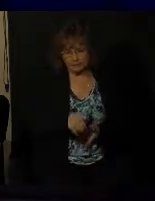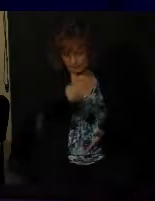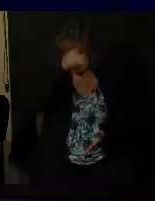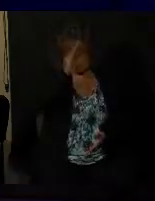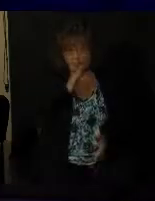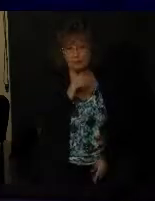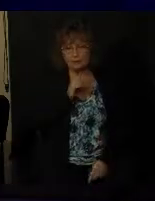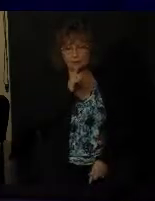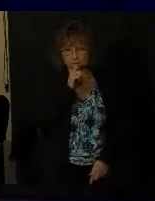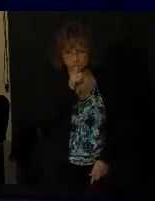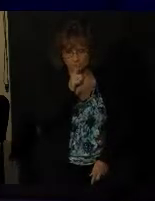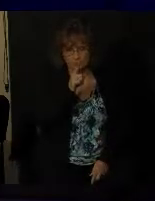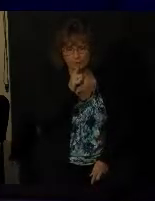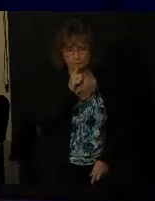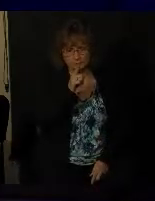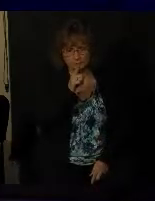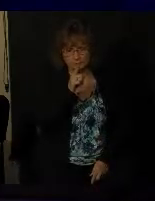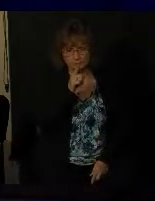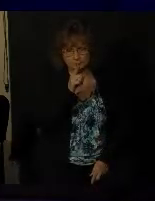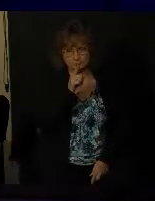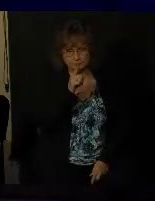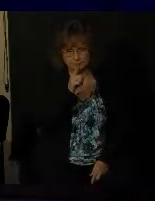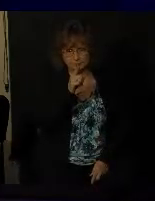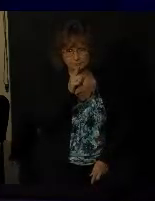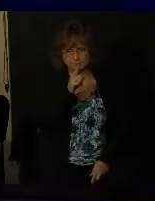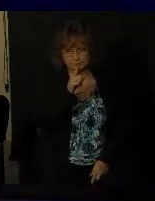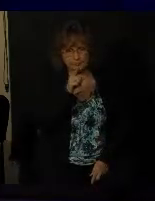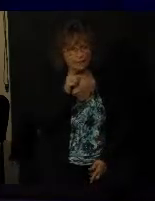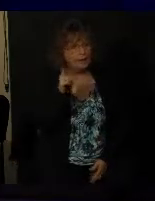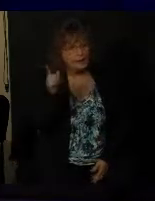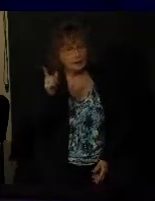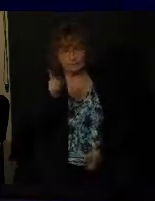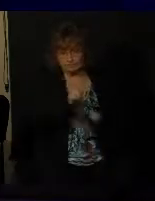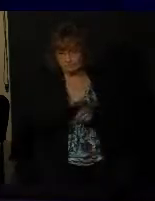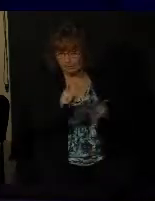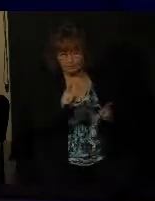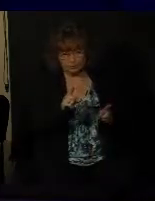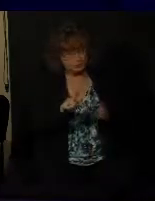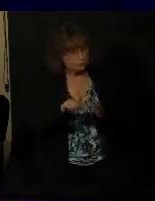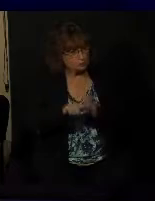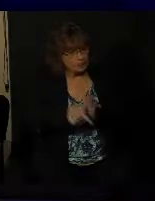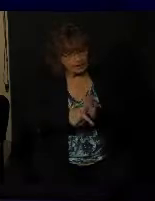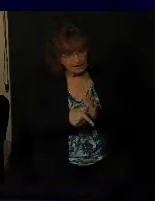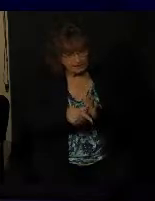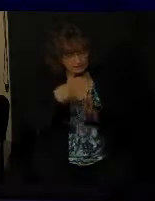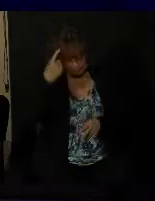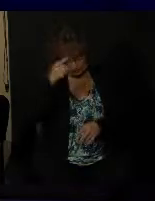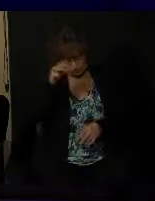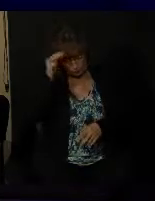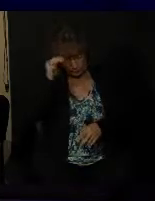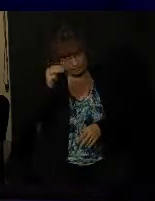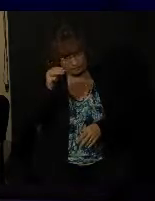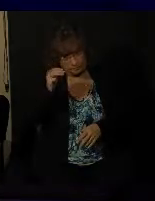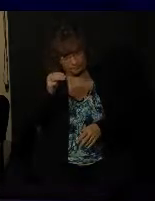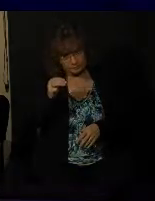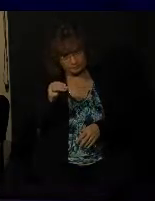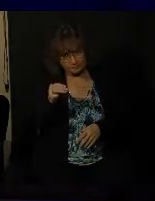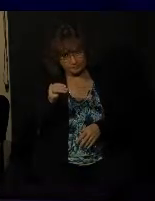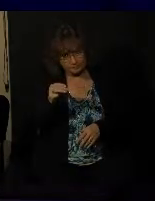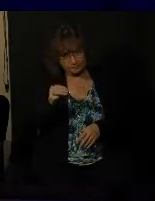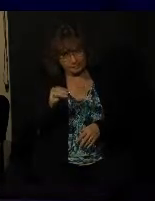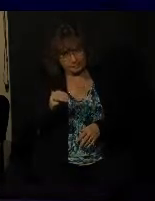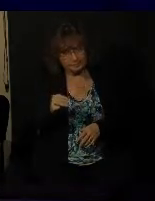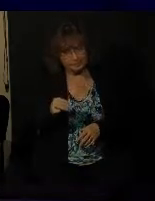As I close tonight, listen, I can't help but get excited when I talk about the ranch. But